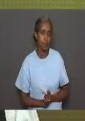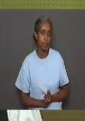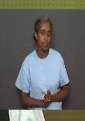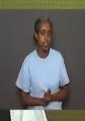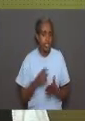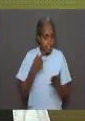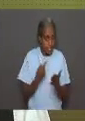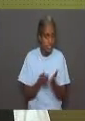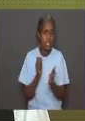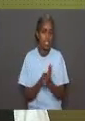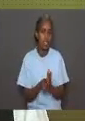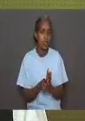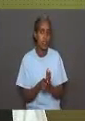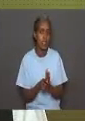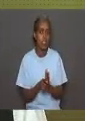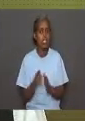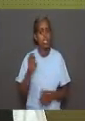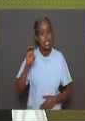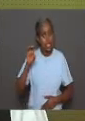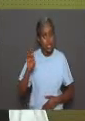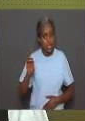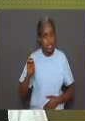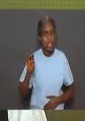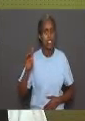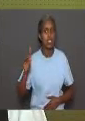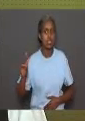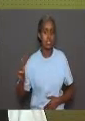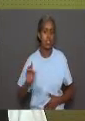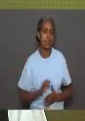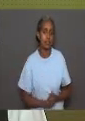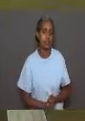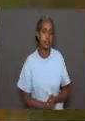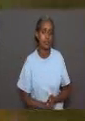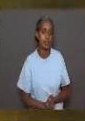In this example, C, D.